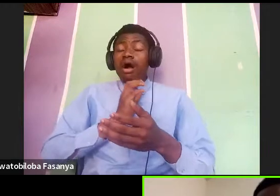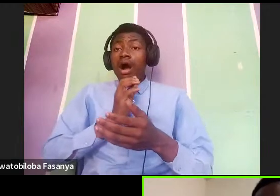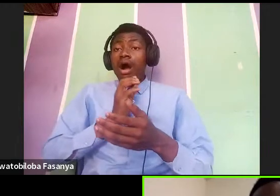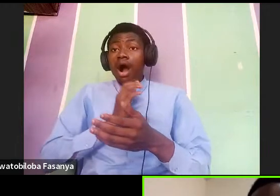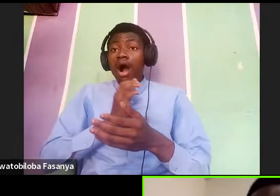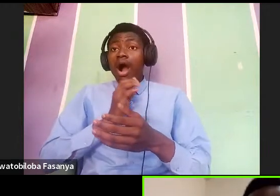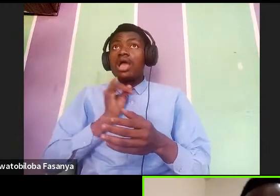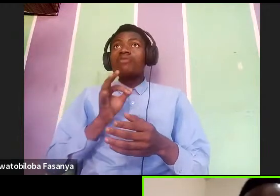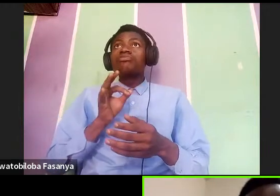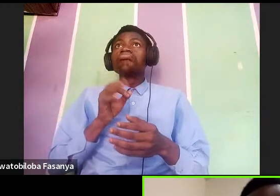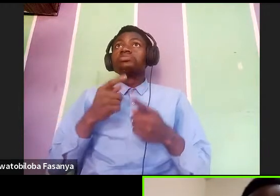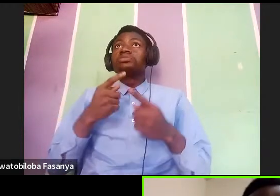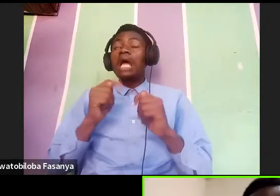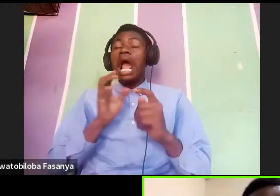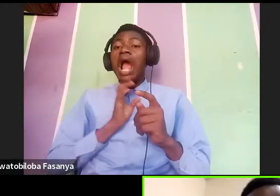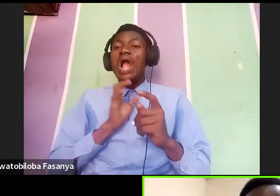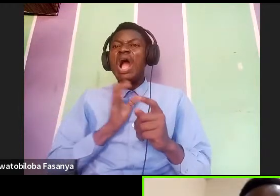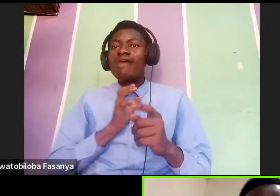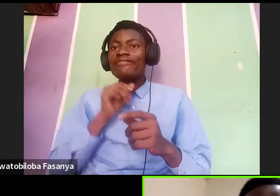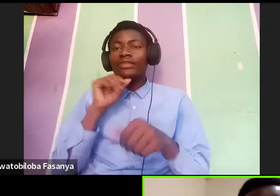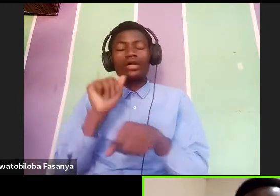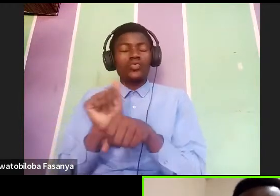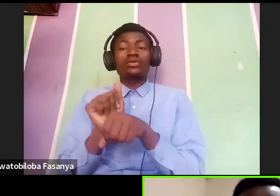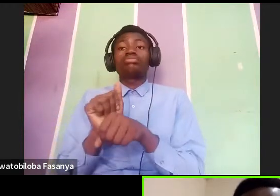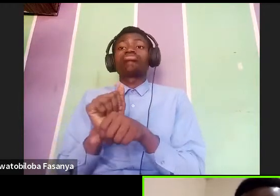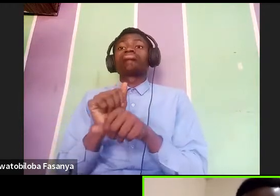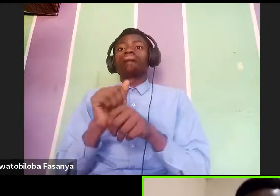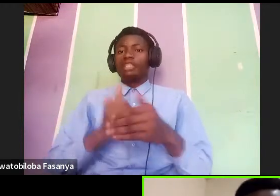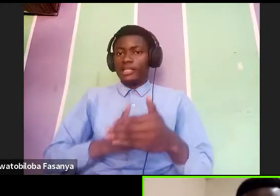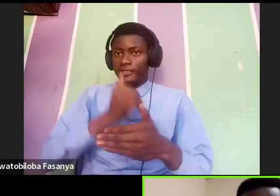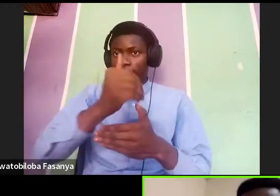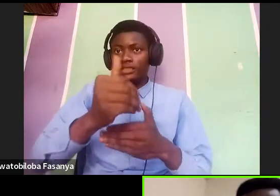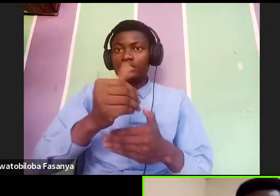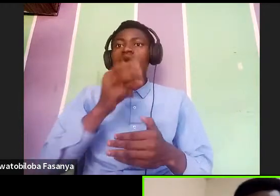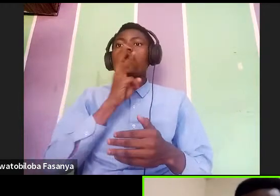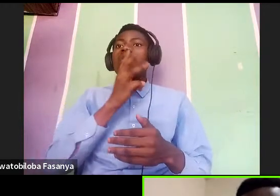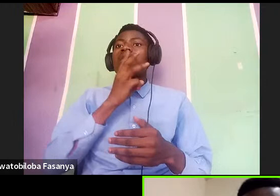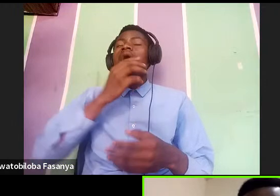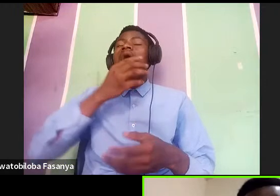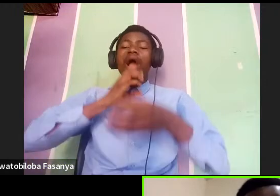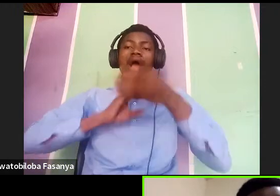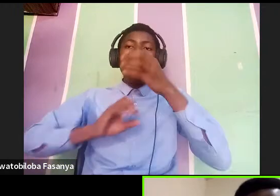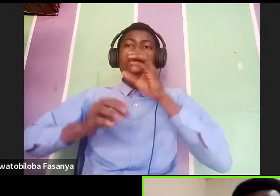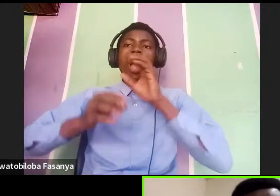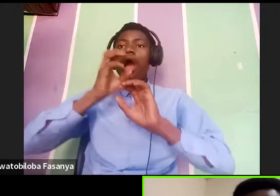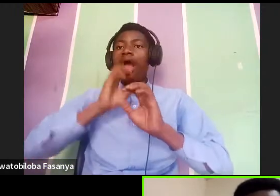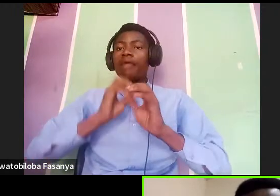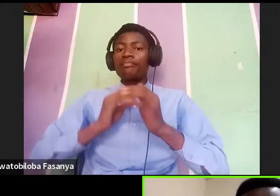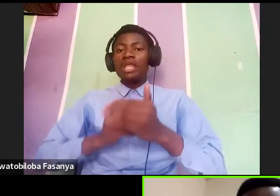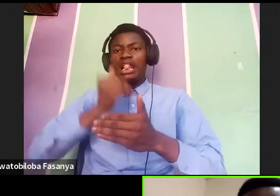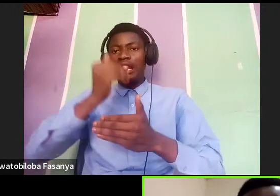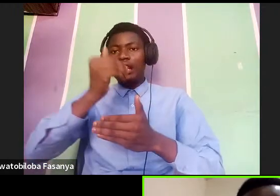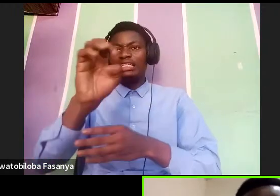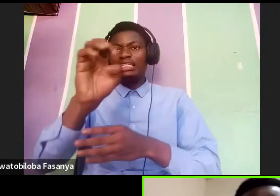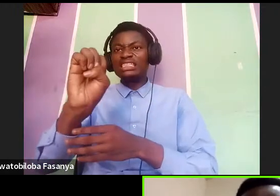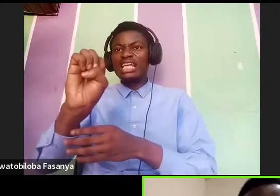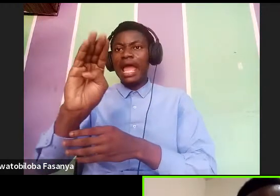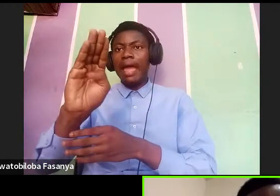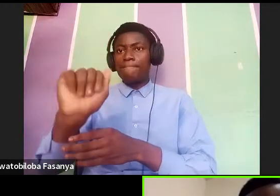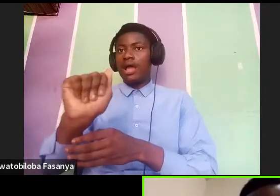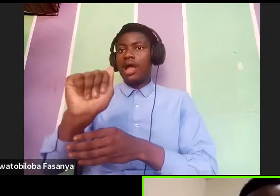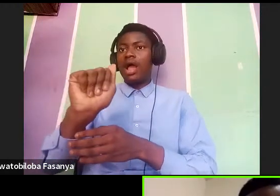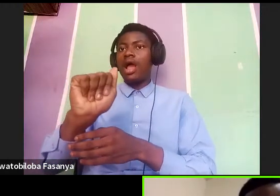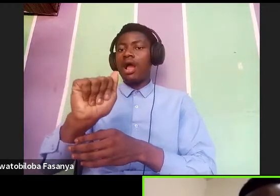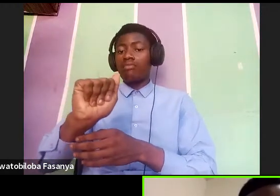work, is to go straight to drinking plenty of water and having a mold of Weber. If one doesn't work, try another one. If it seems